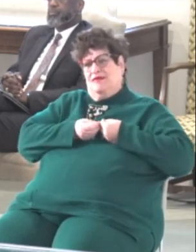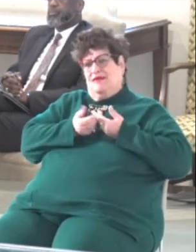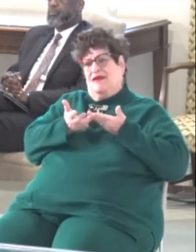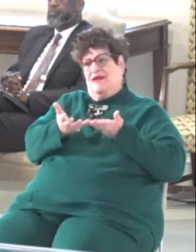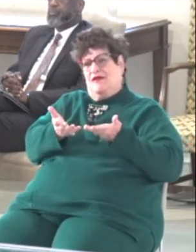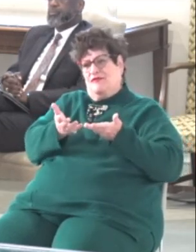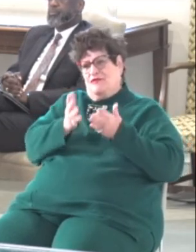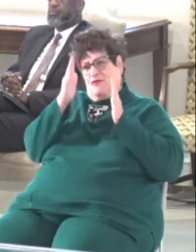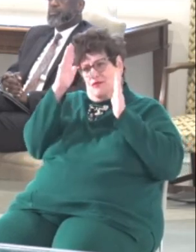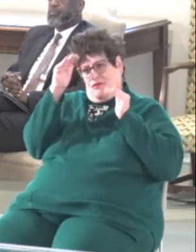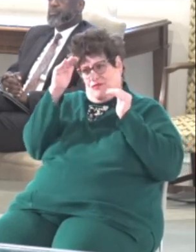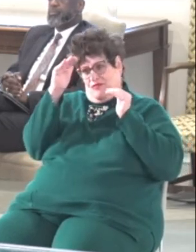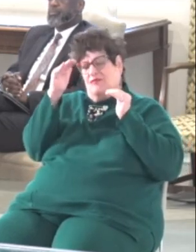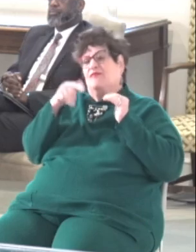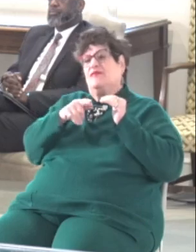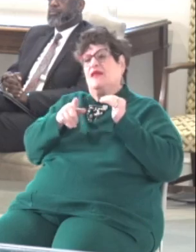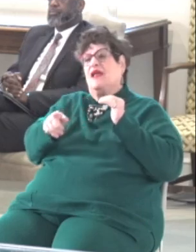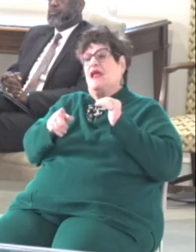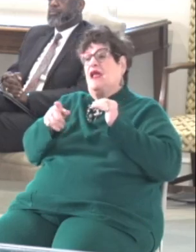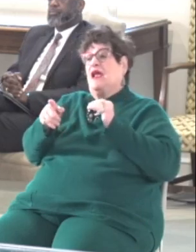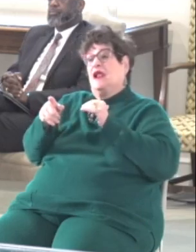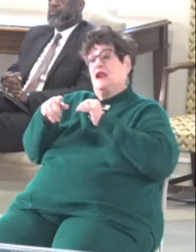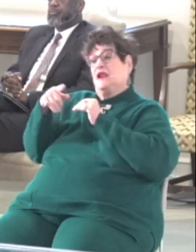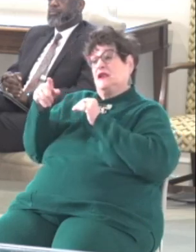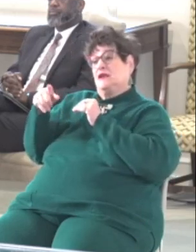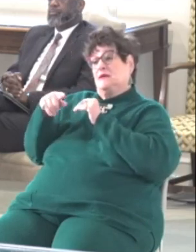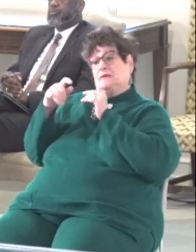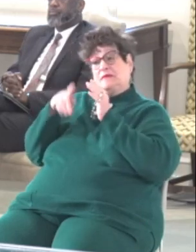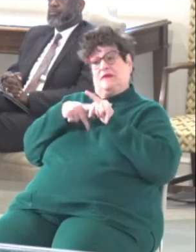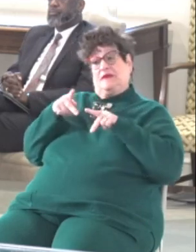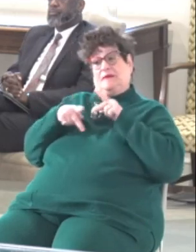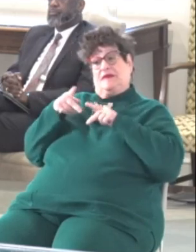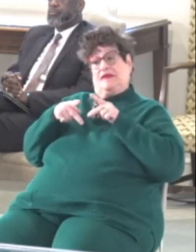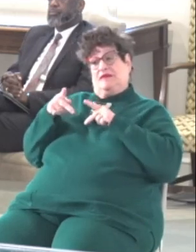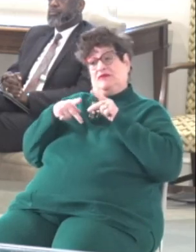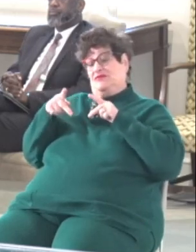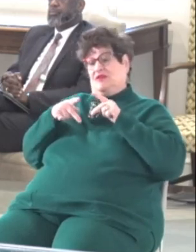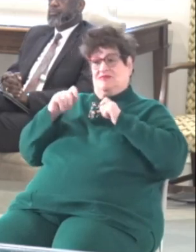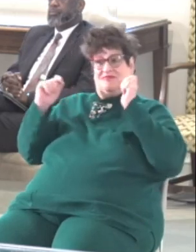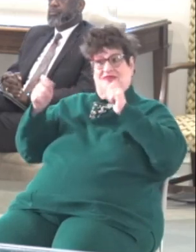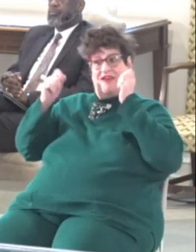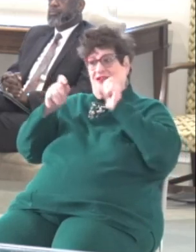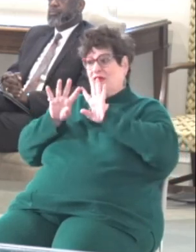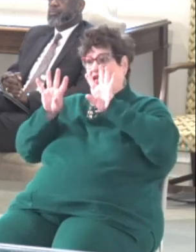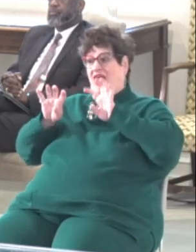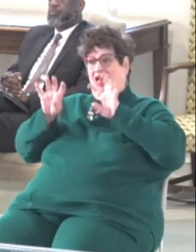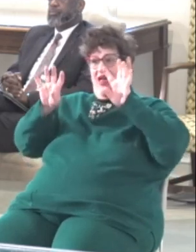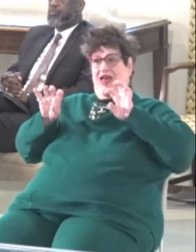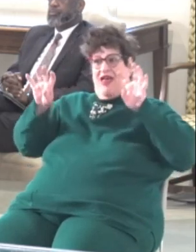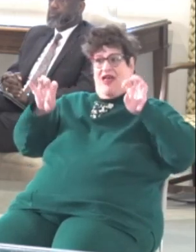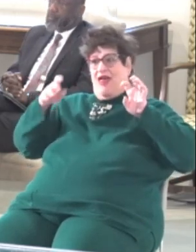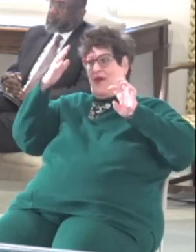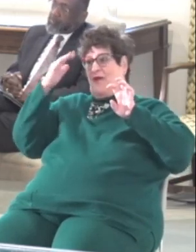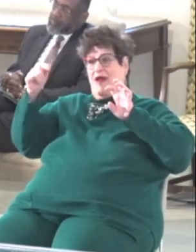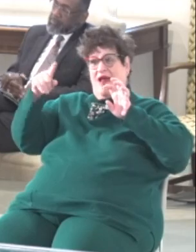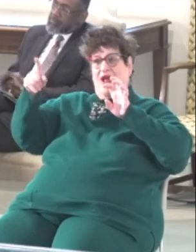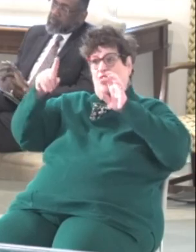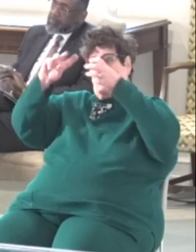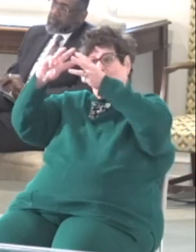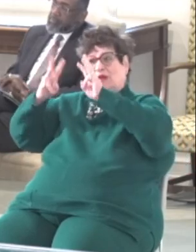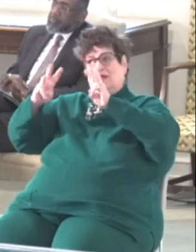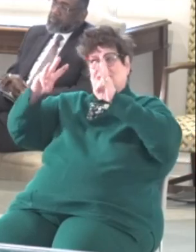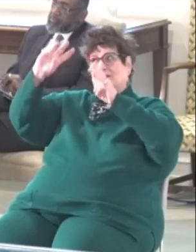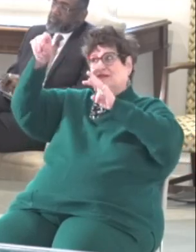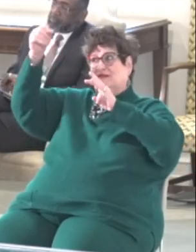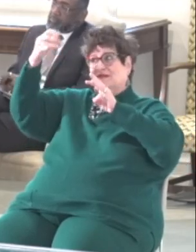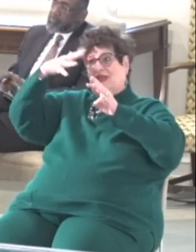the rising of the midwinter sun after the shortest day and the longest night. And fire played a central